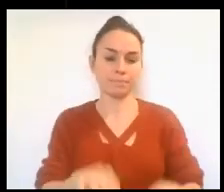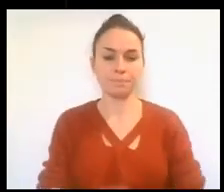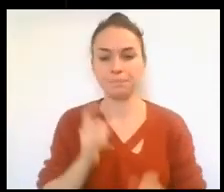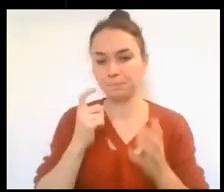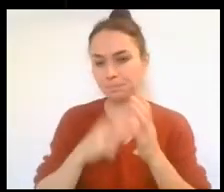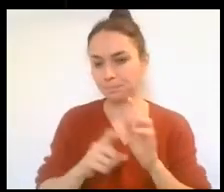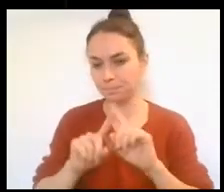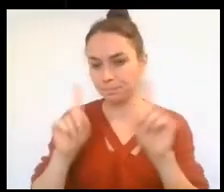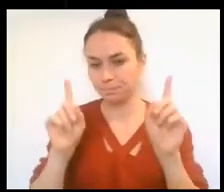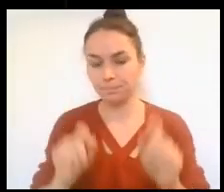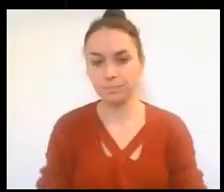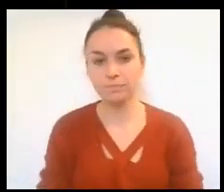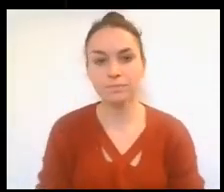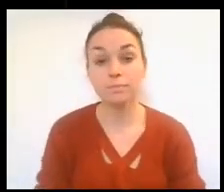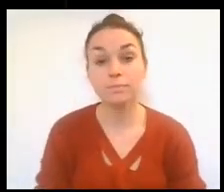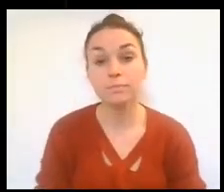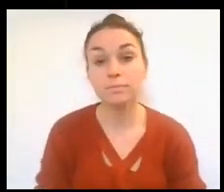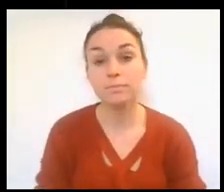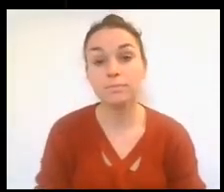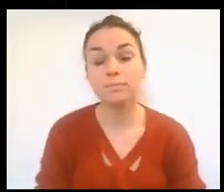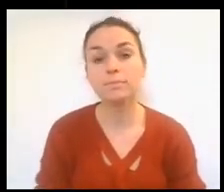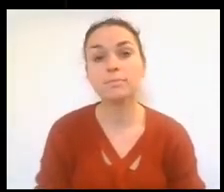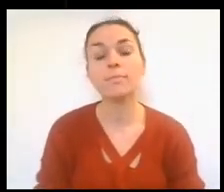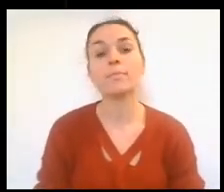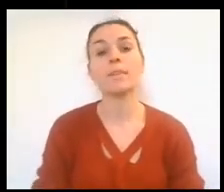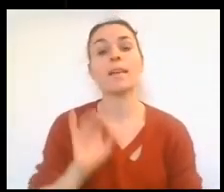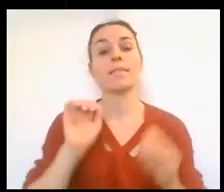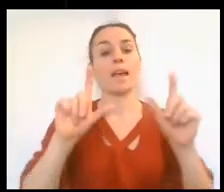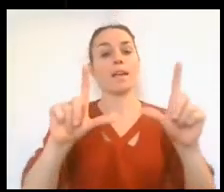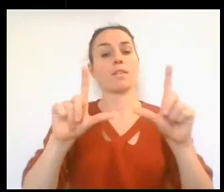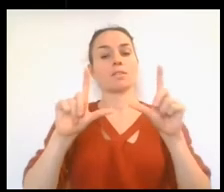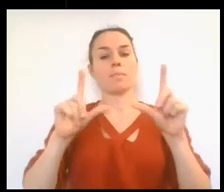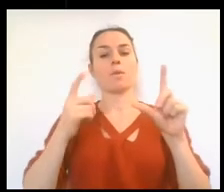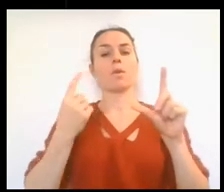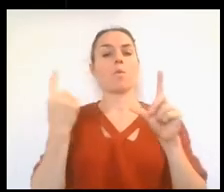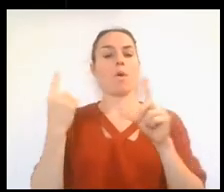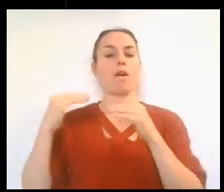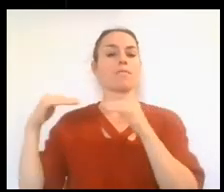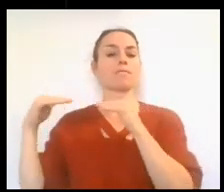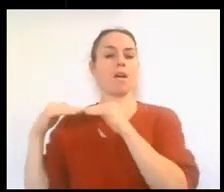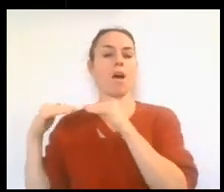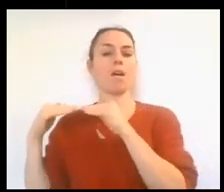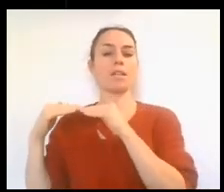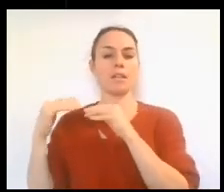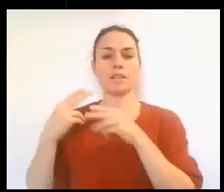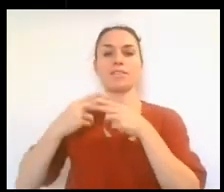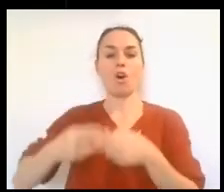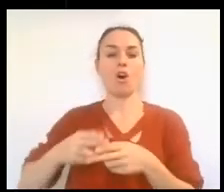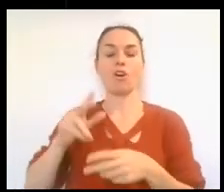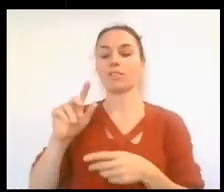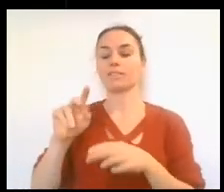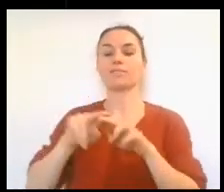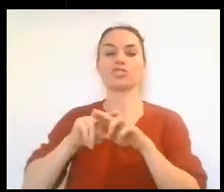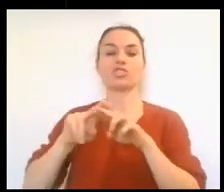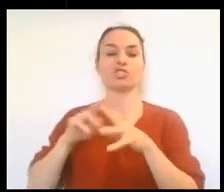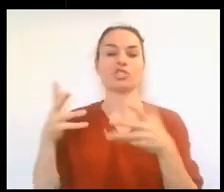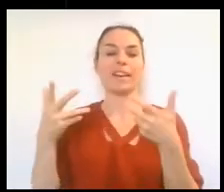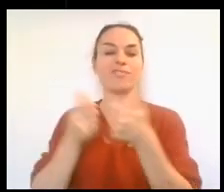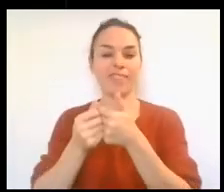calls train wrecks, as opposed to these galaxies here that are very much smoother.